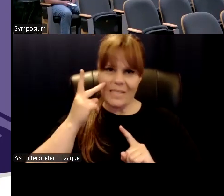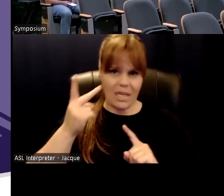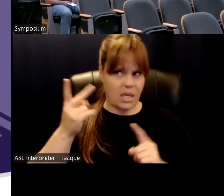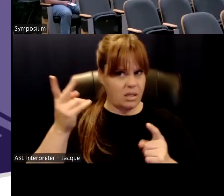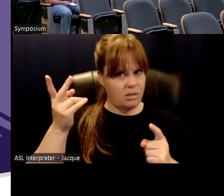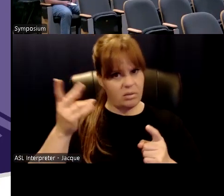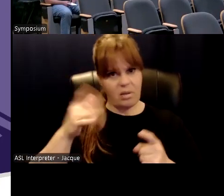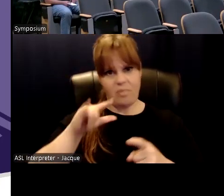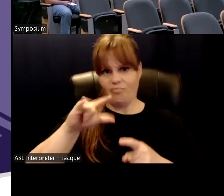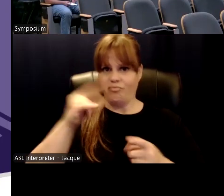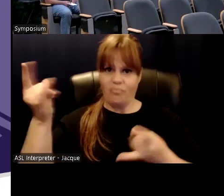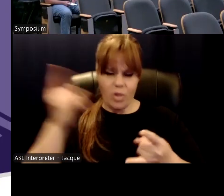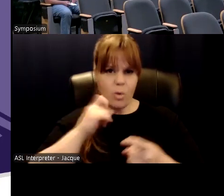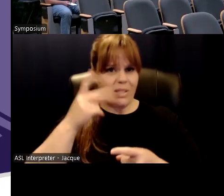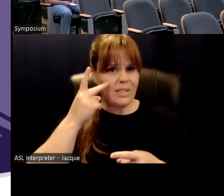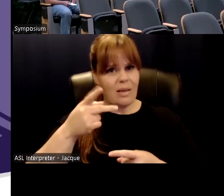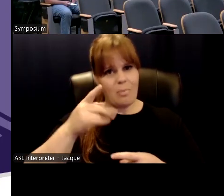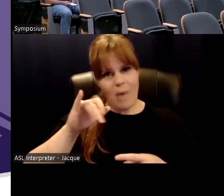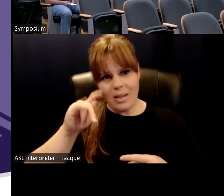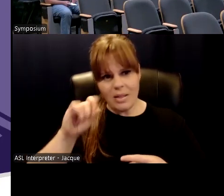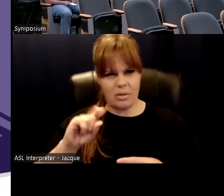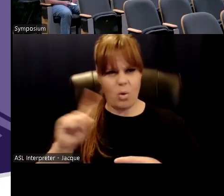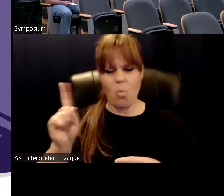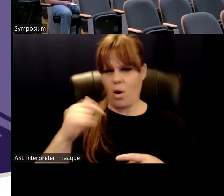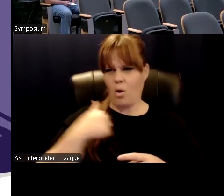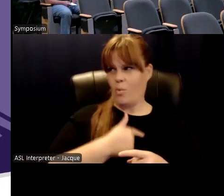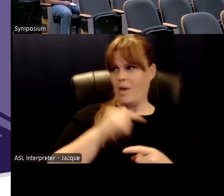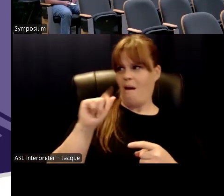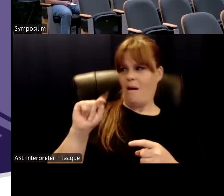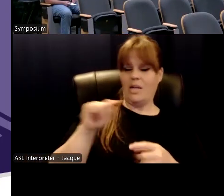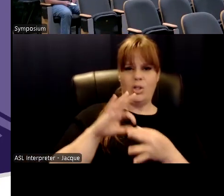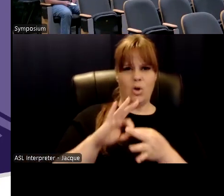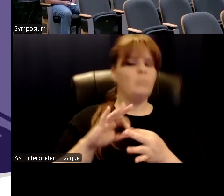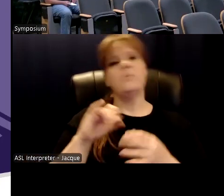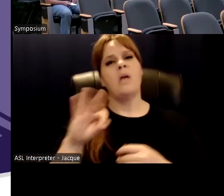see pilots on the plane. Sort of where are we at in terms of